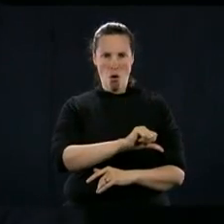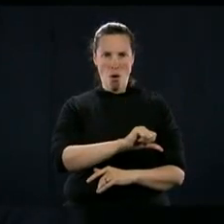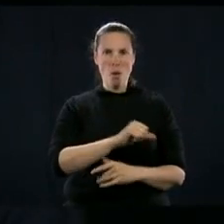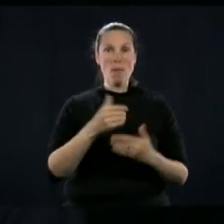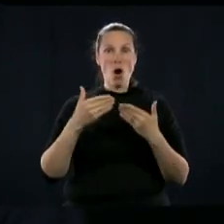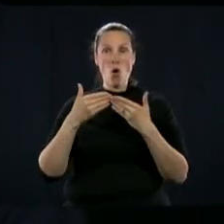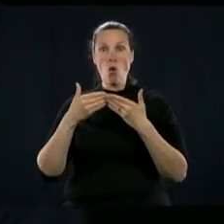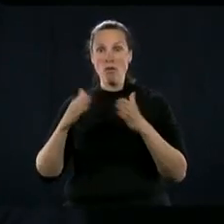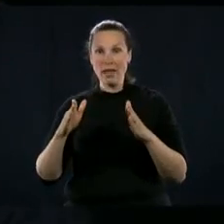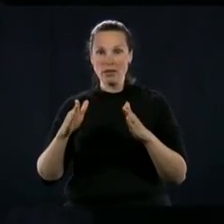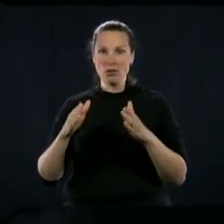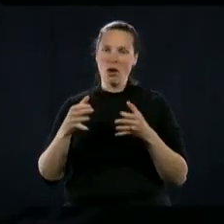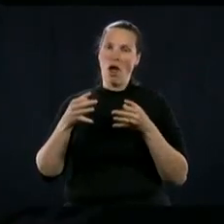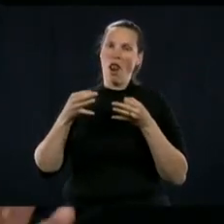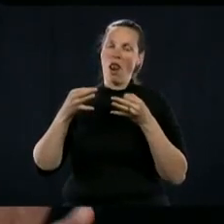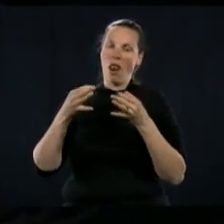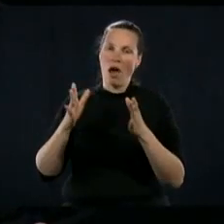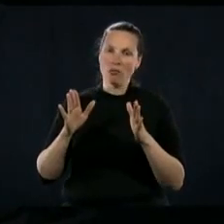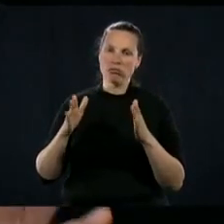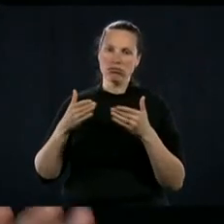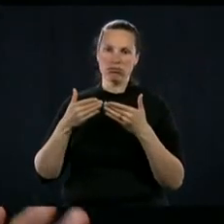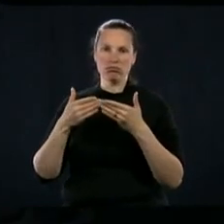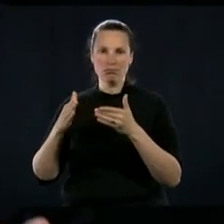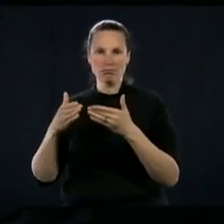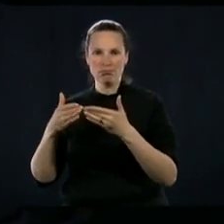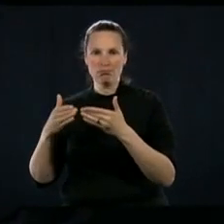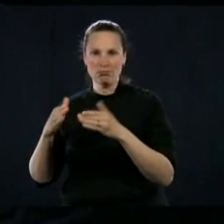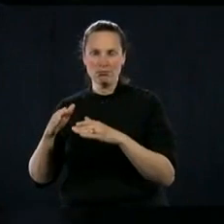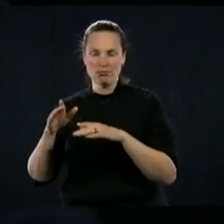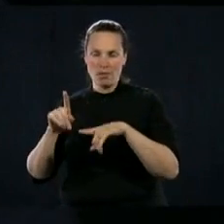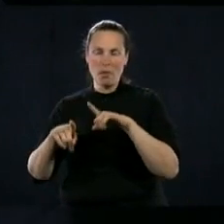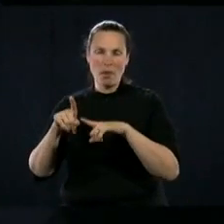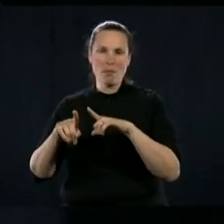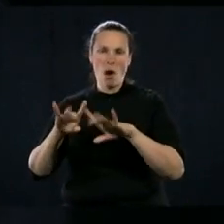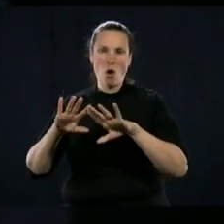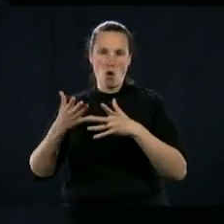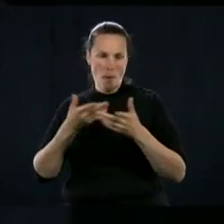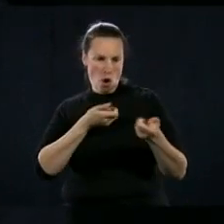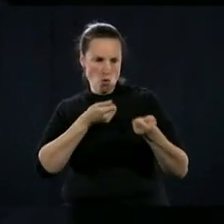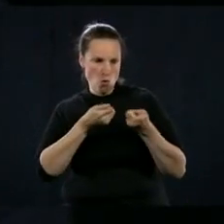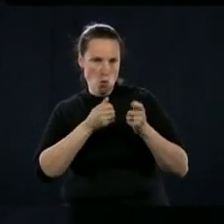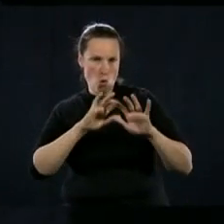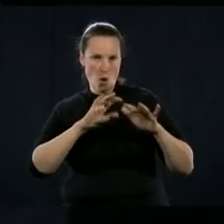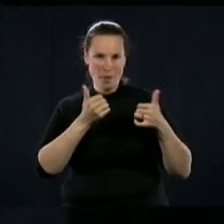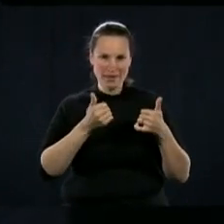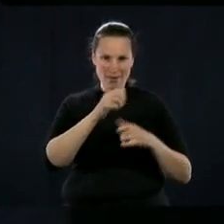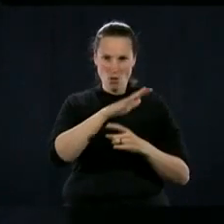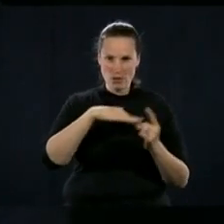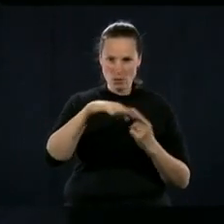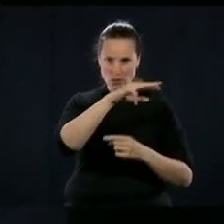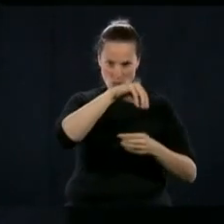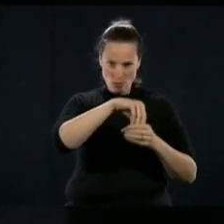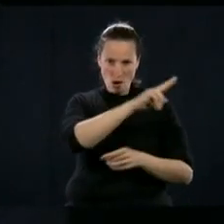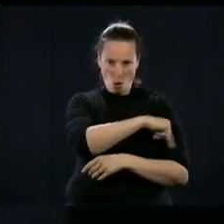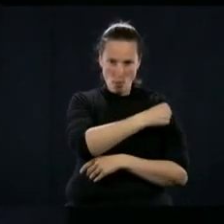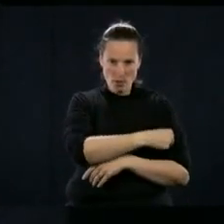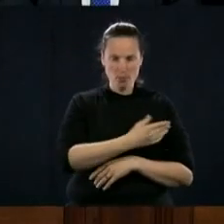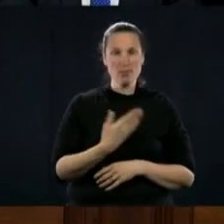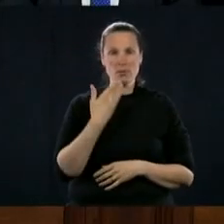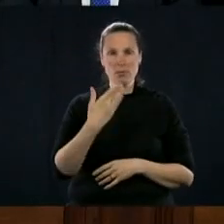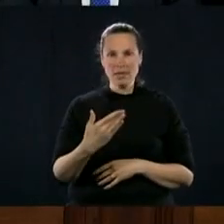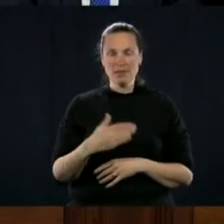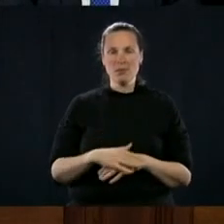slow down the deconfinement, and we're going to really go according to the degree of control that we have in hospitals.